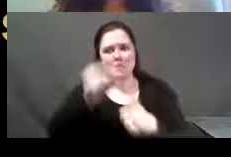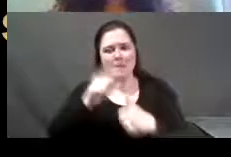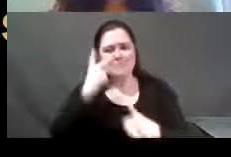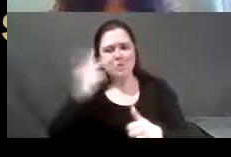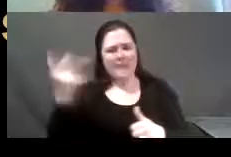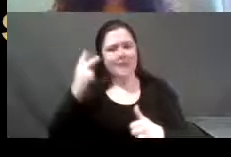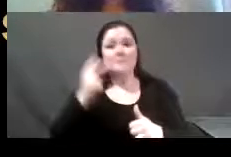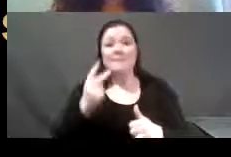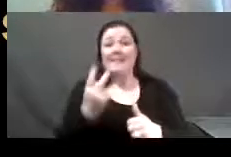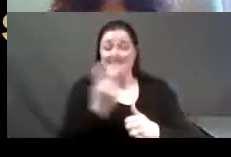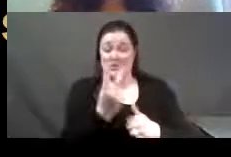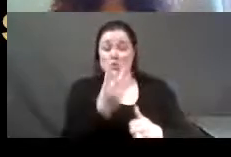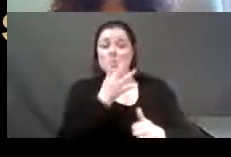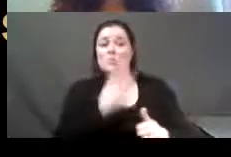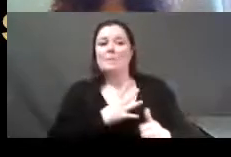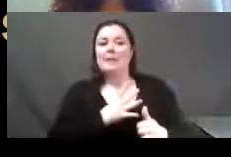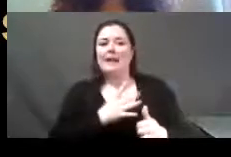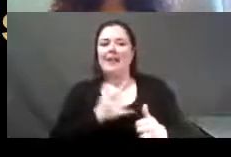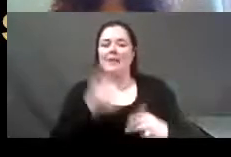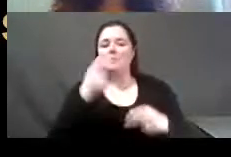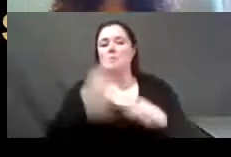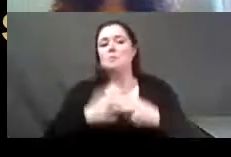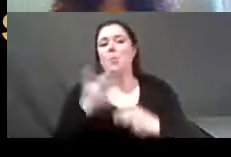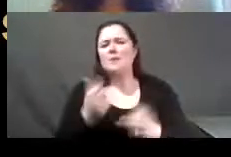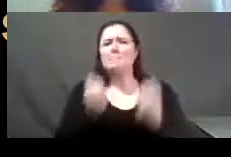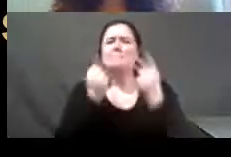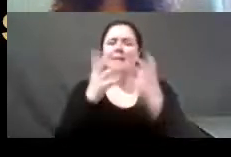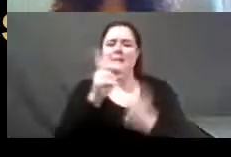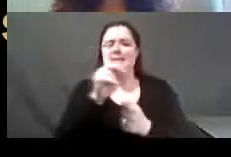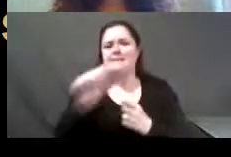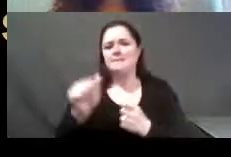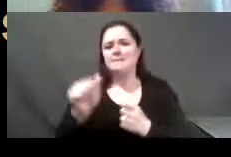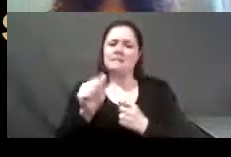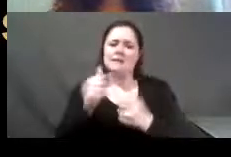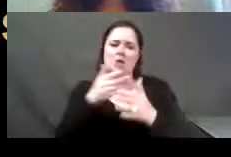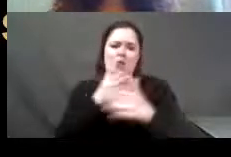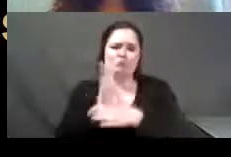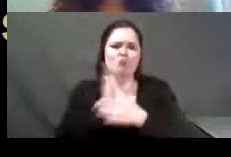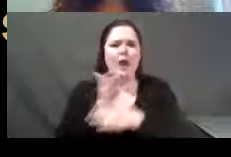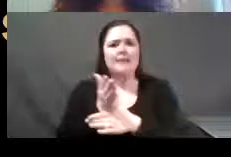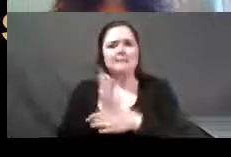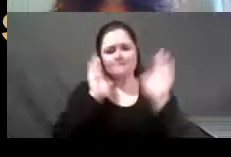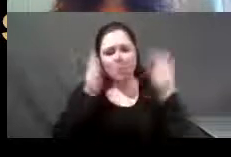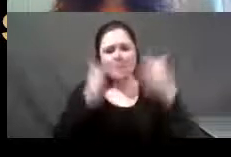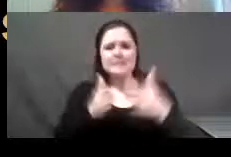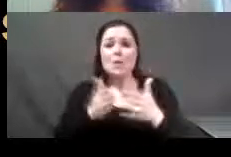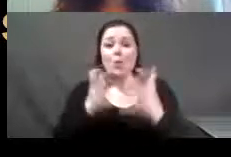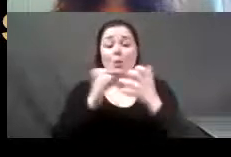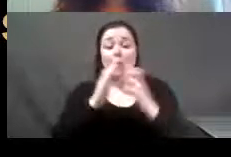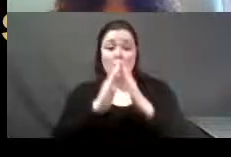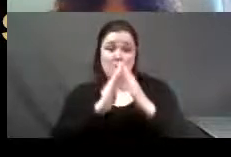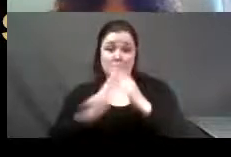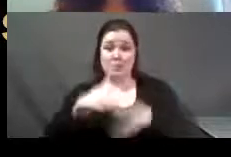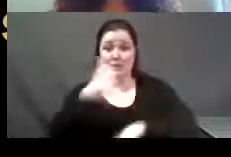because so many disability rights movements, we want community-based care,